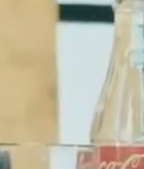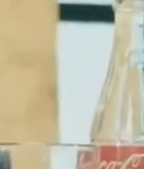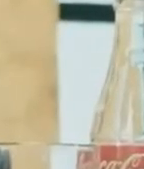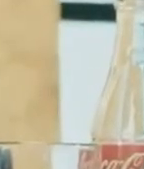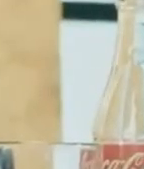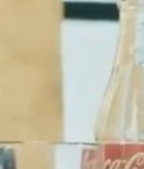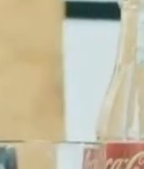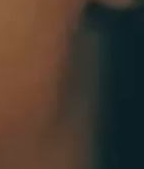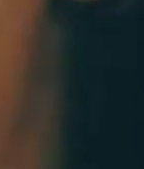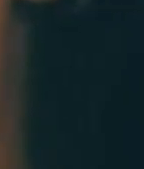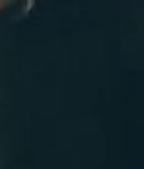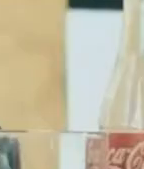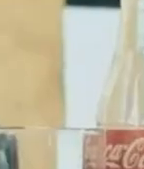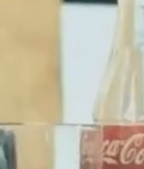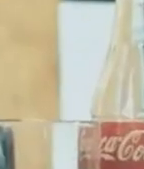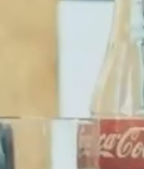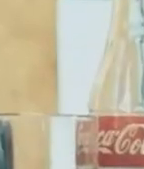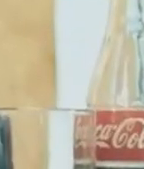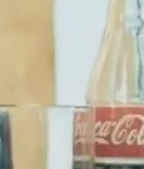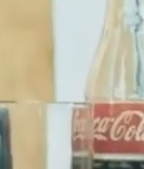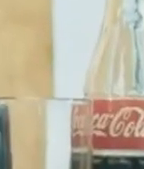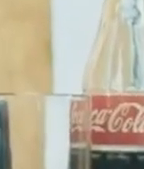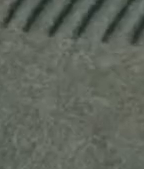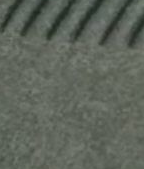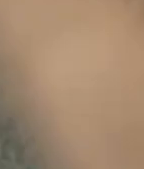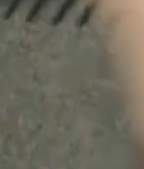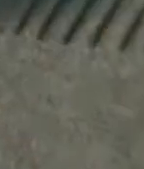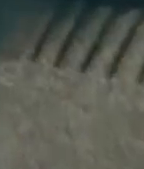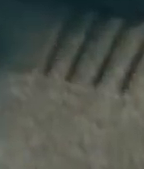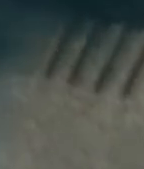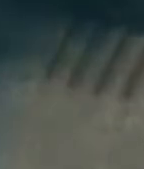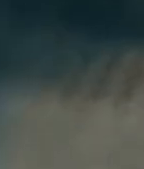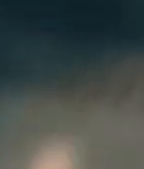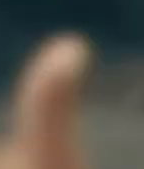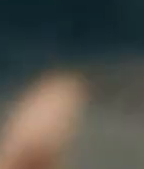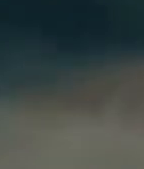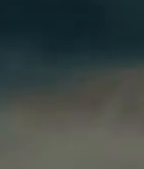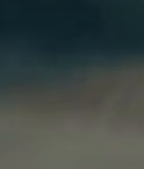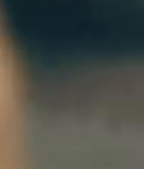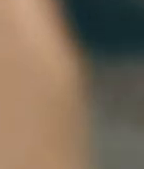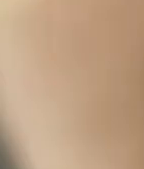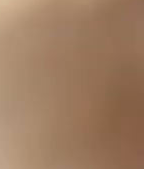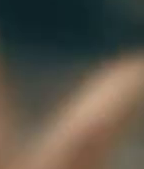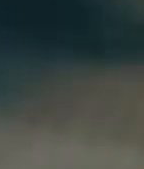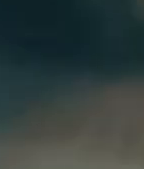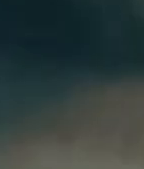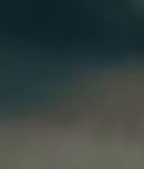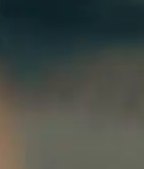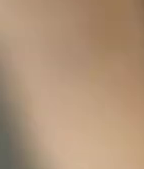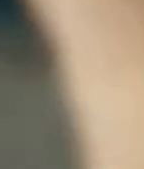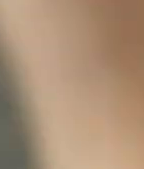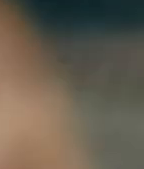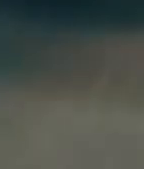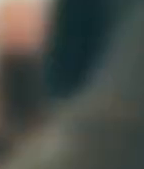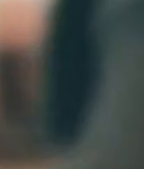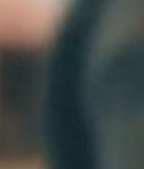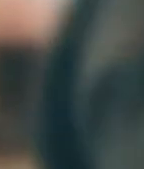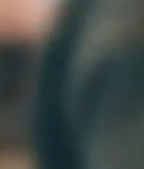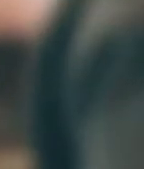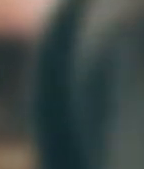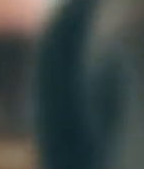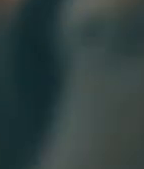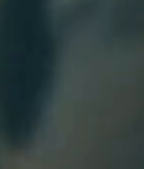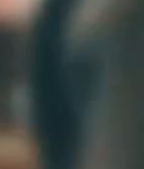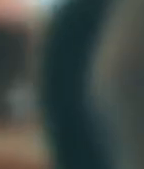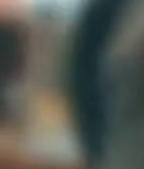Really? Even Meet of the Wild? Yeah. I mean, you can find them on whatever platform, name it, AfriPods, Google Podcasts, Apple